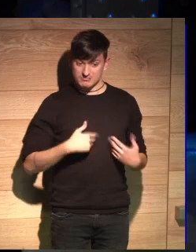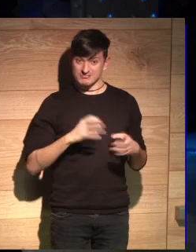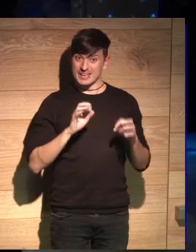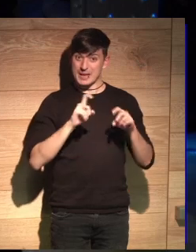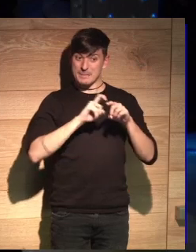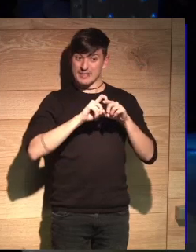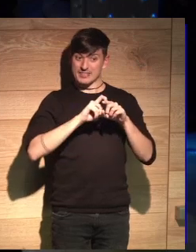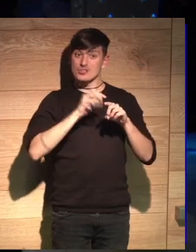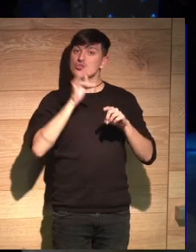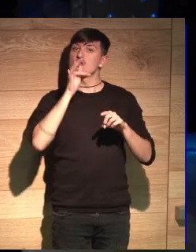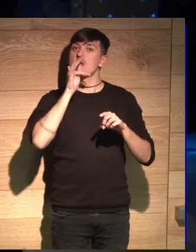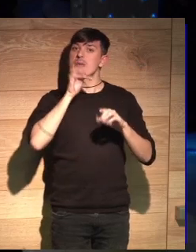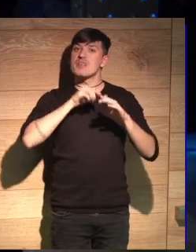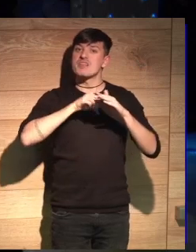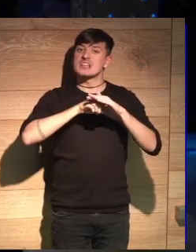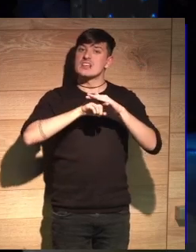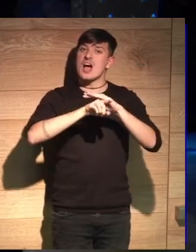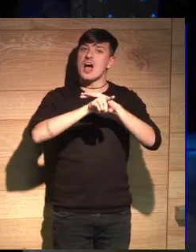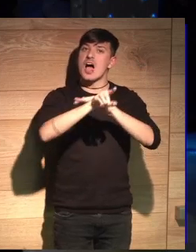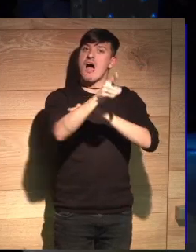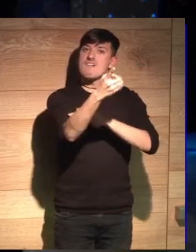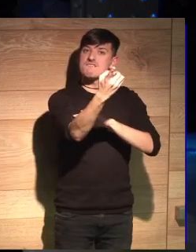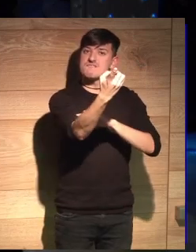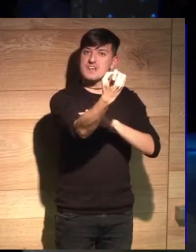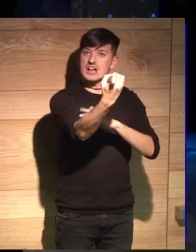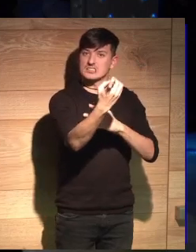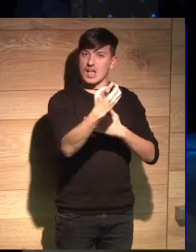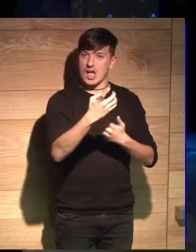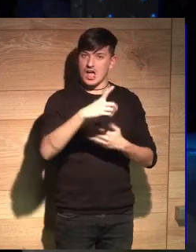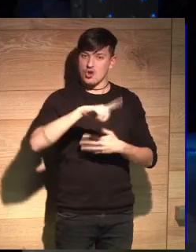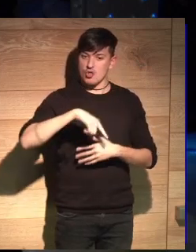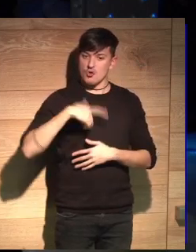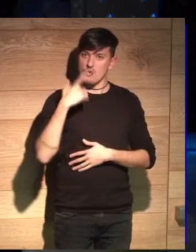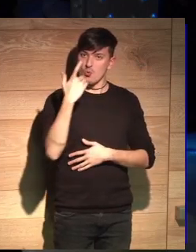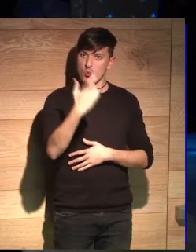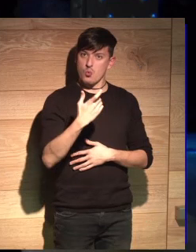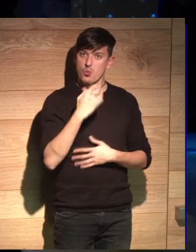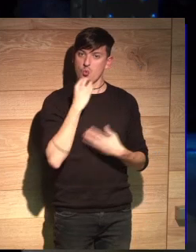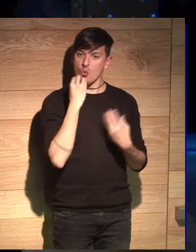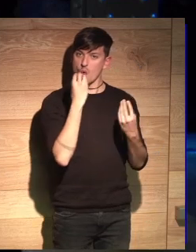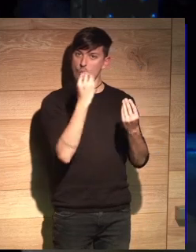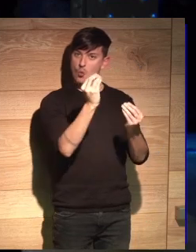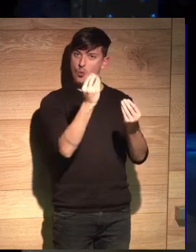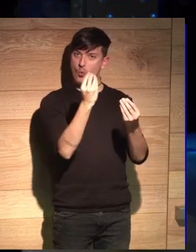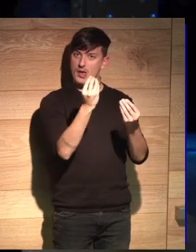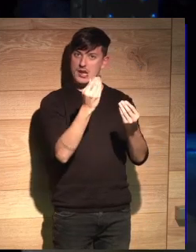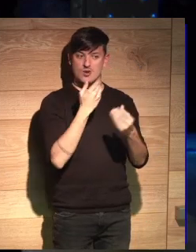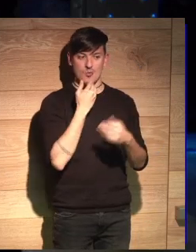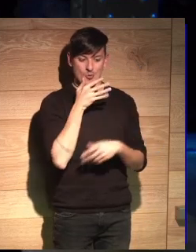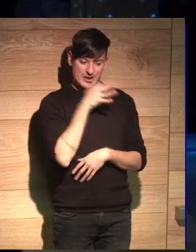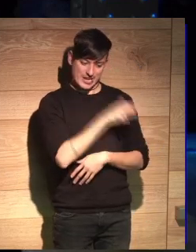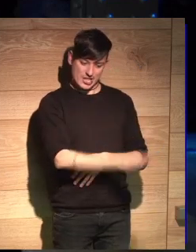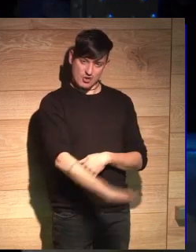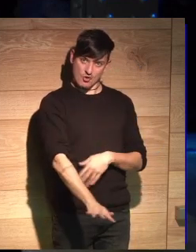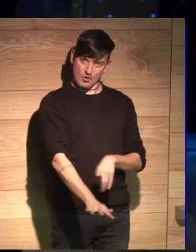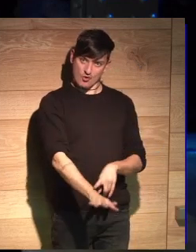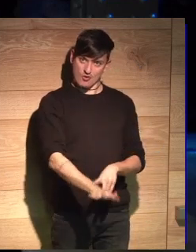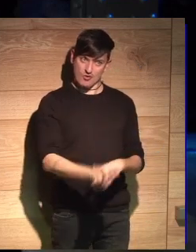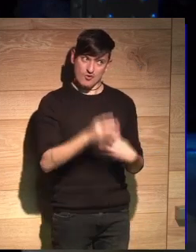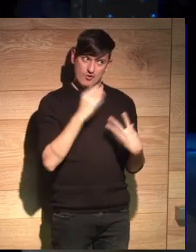a species that has not yet completed its development. So we are eternally young, eternally